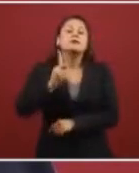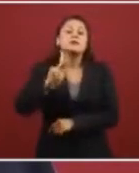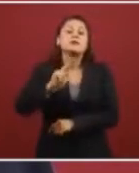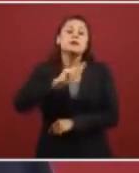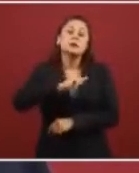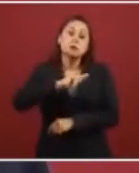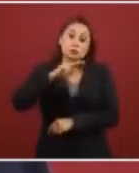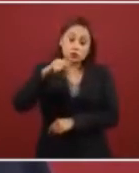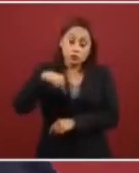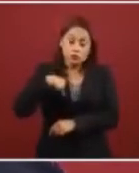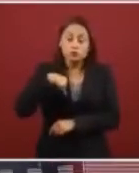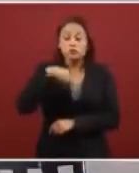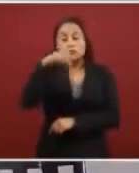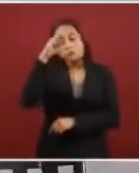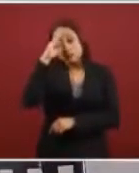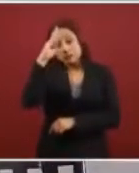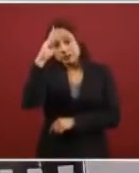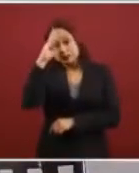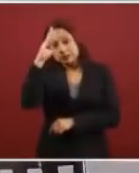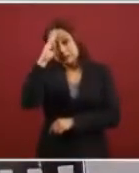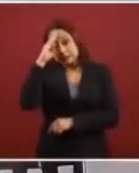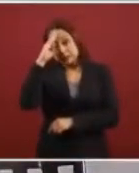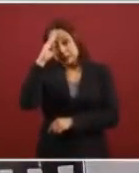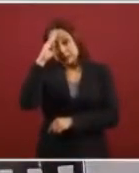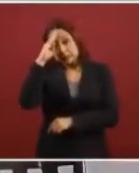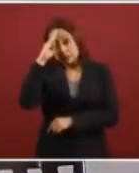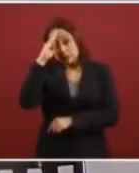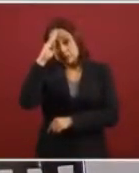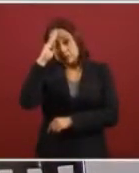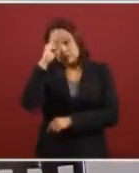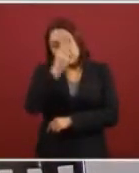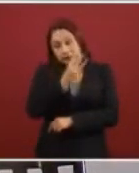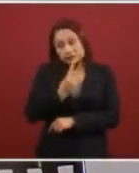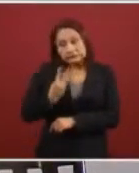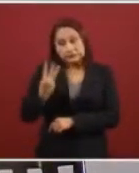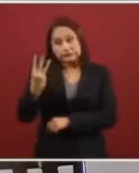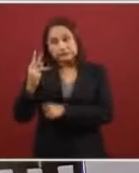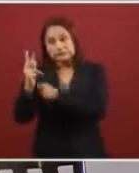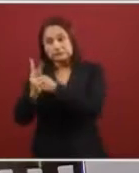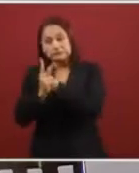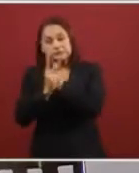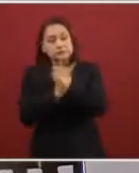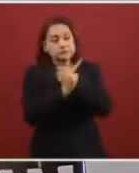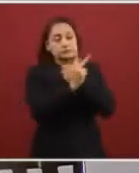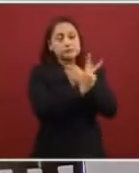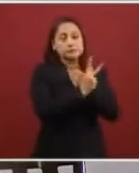es conveniente that it is convenient para las tres naciones, for the three nations,